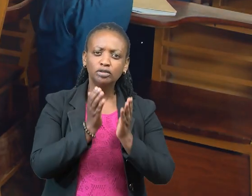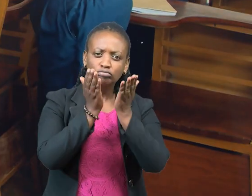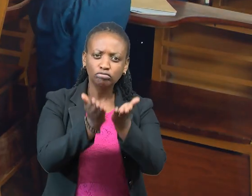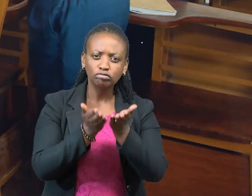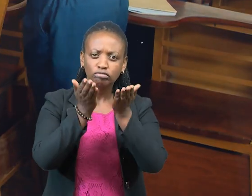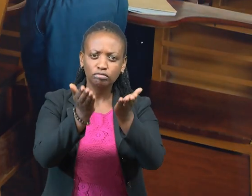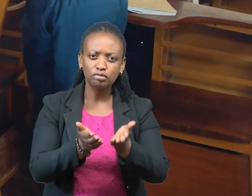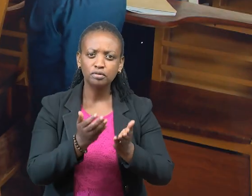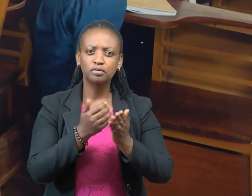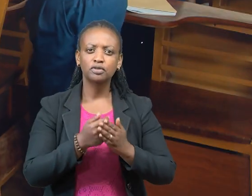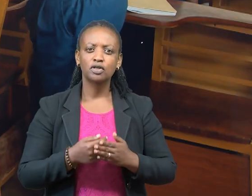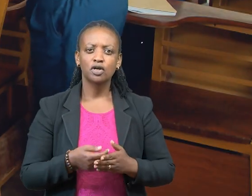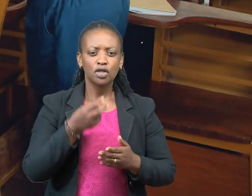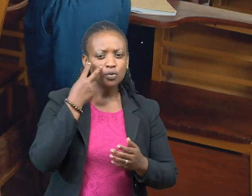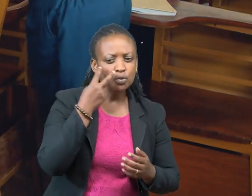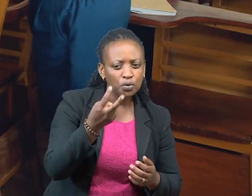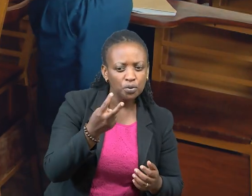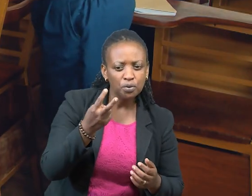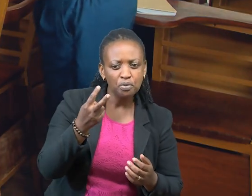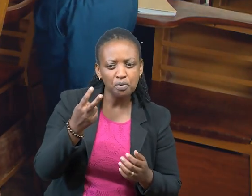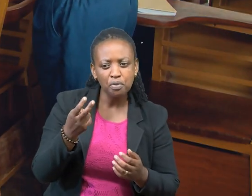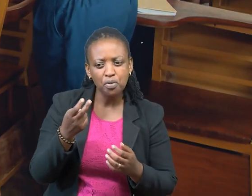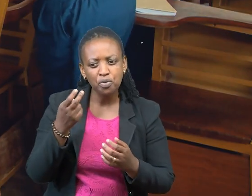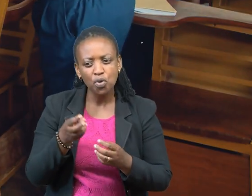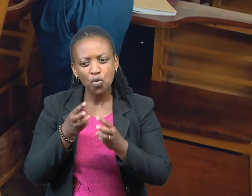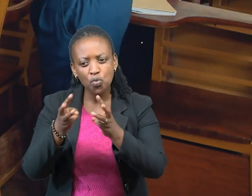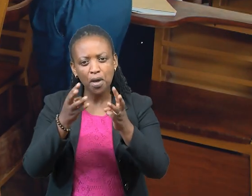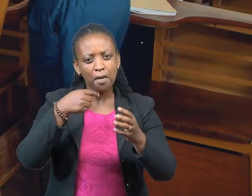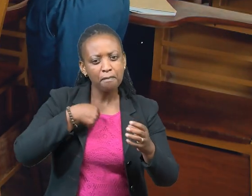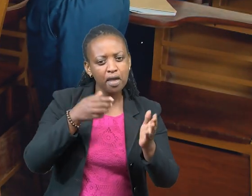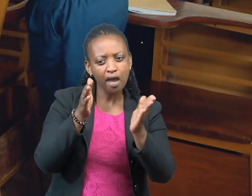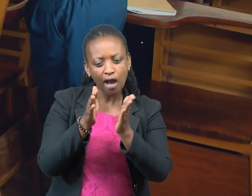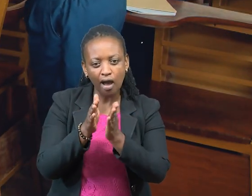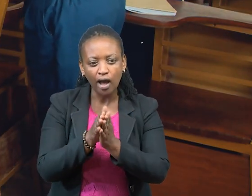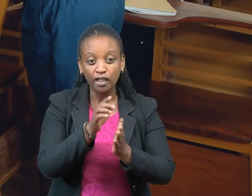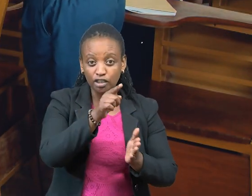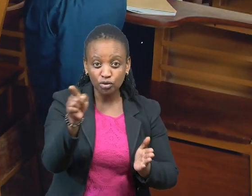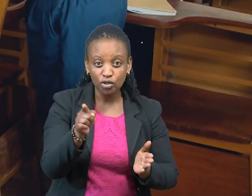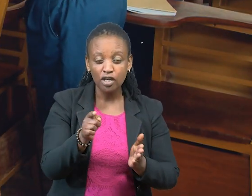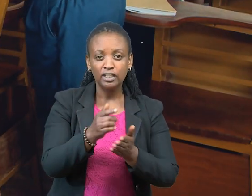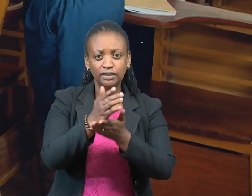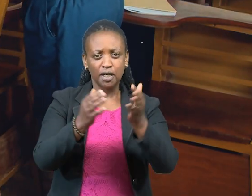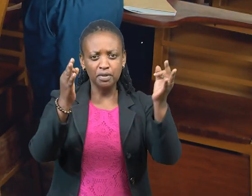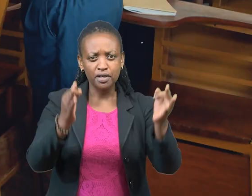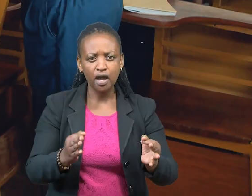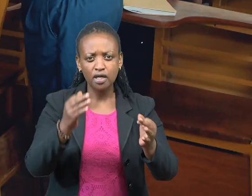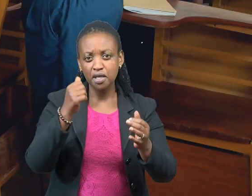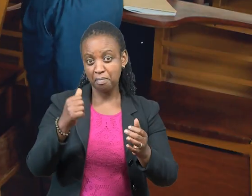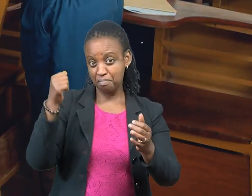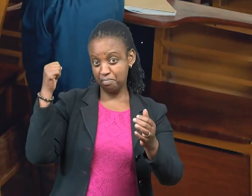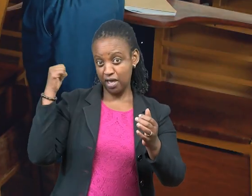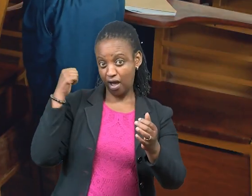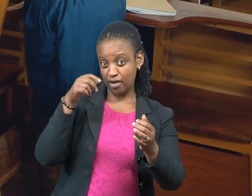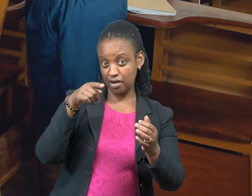swimming in the sea, looking for fun like me and you. Something